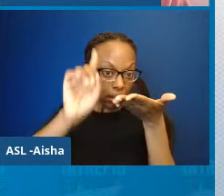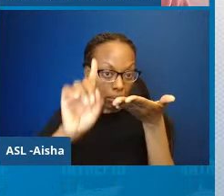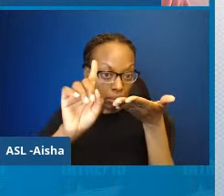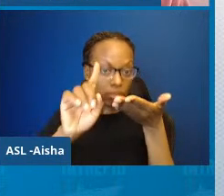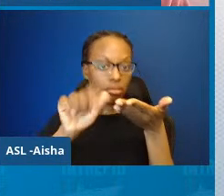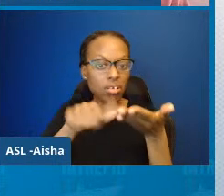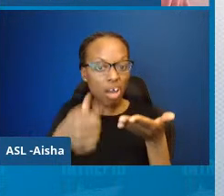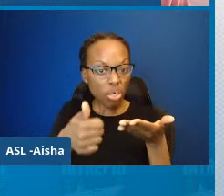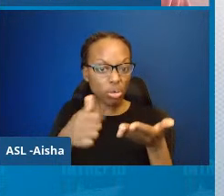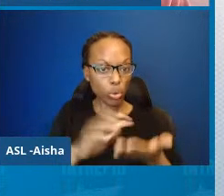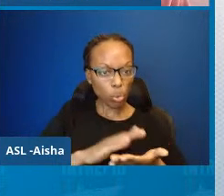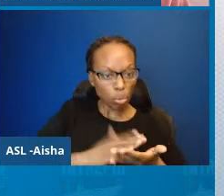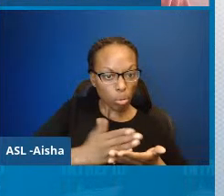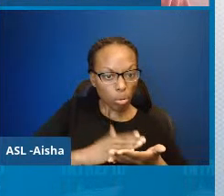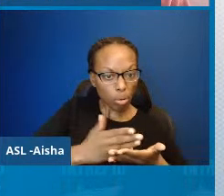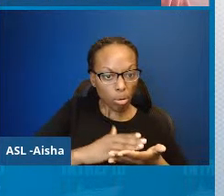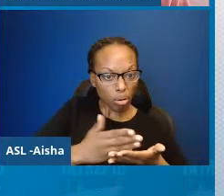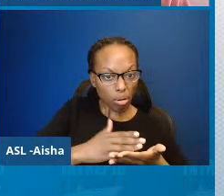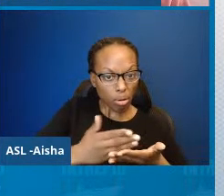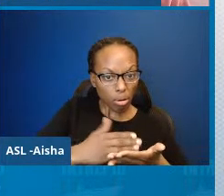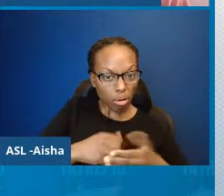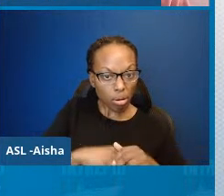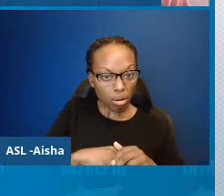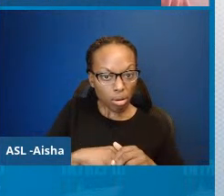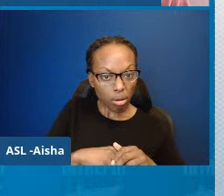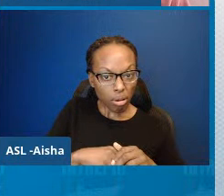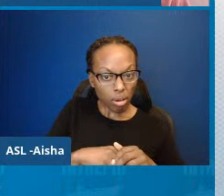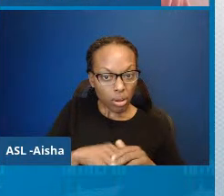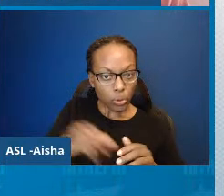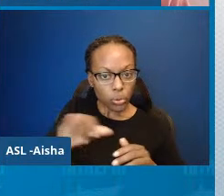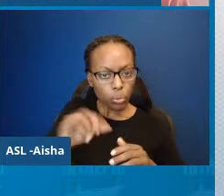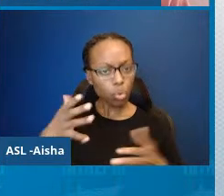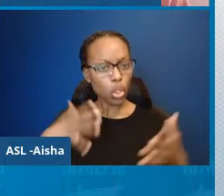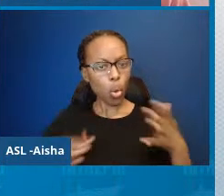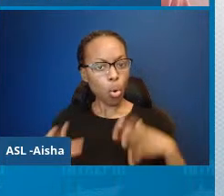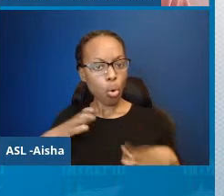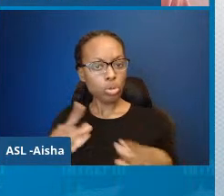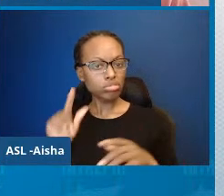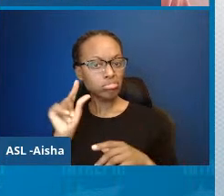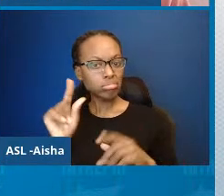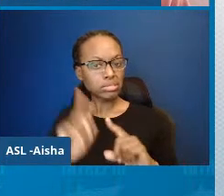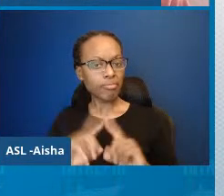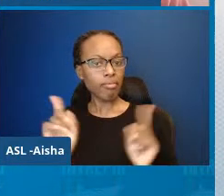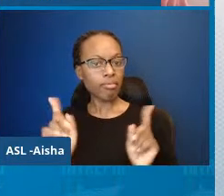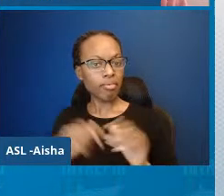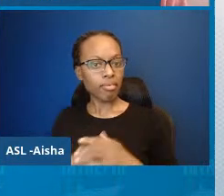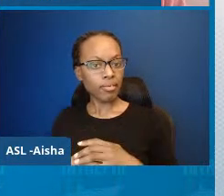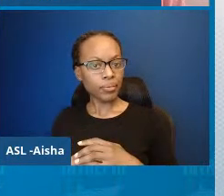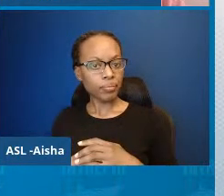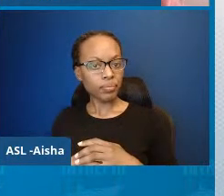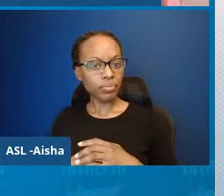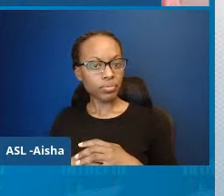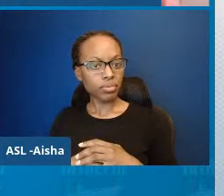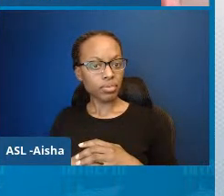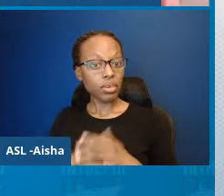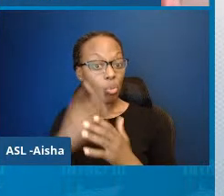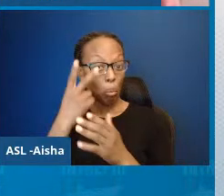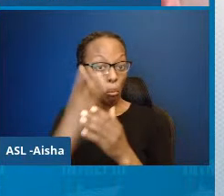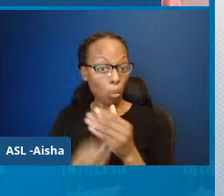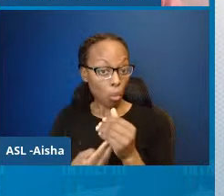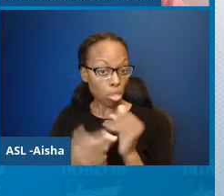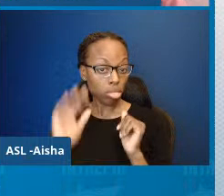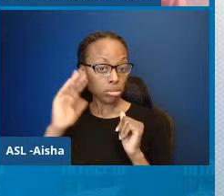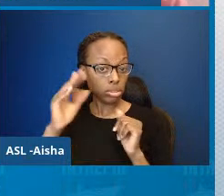might be cooking. And I notice they're dressed a little differently, right? So both seem to be working